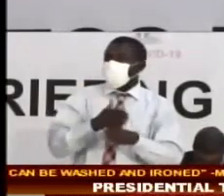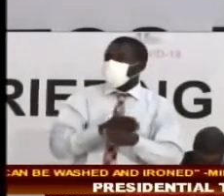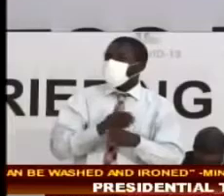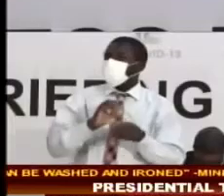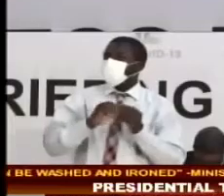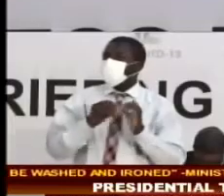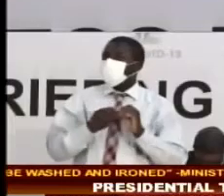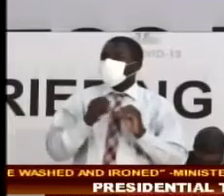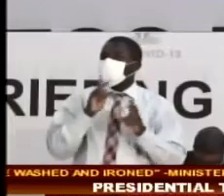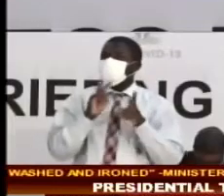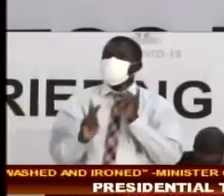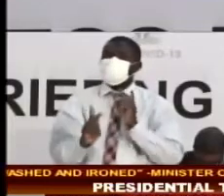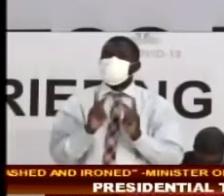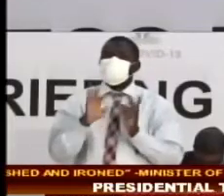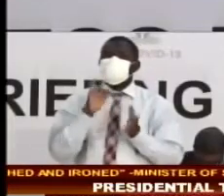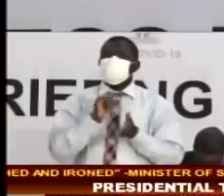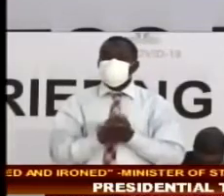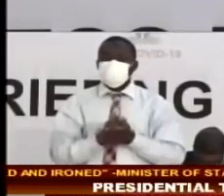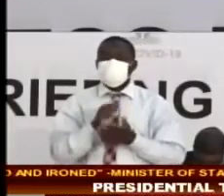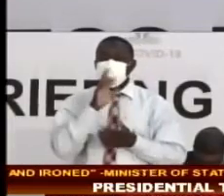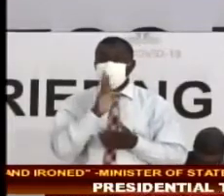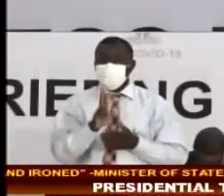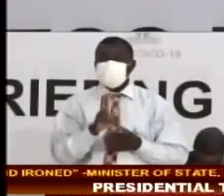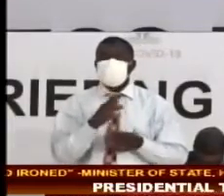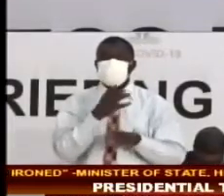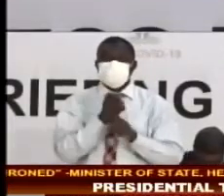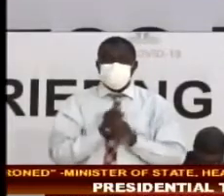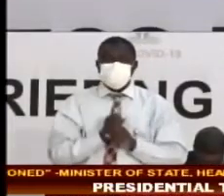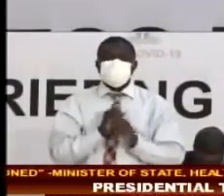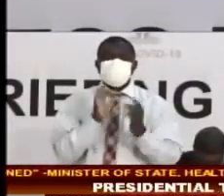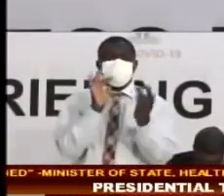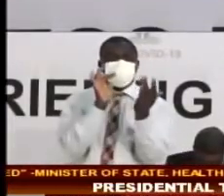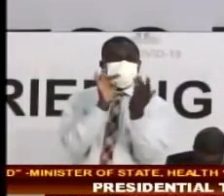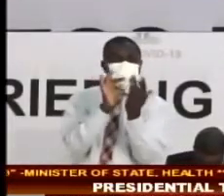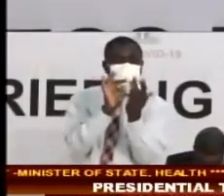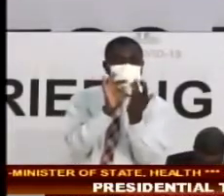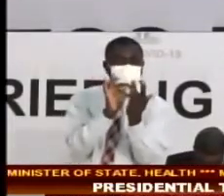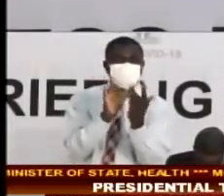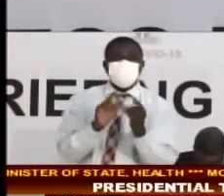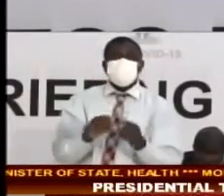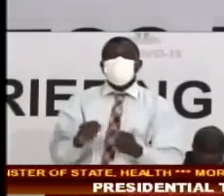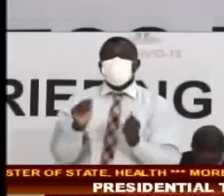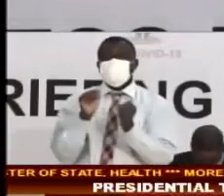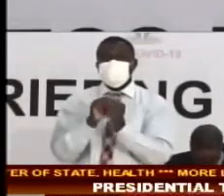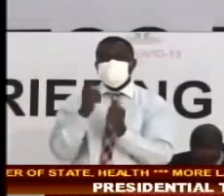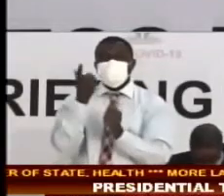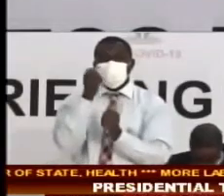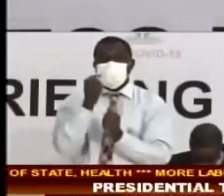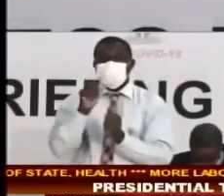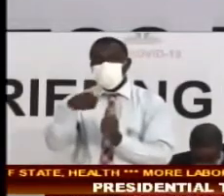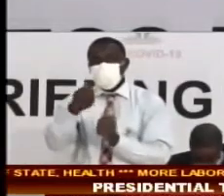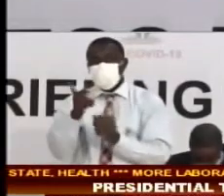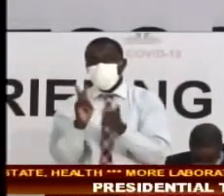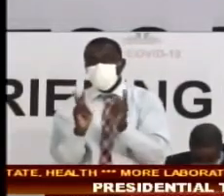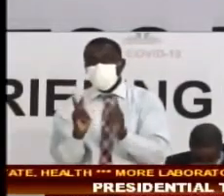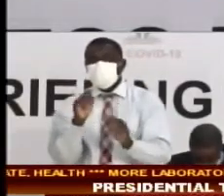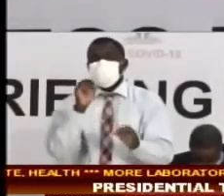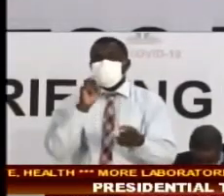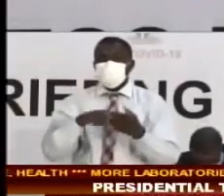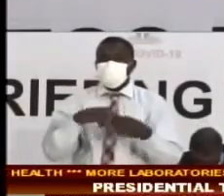number of people that are getting in contact with the population to create